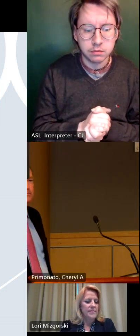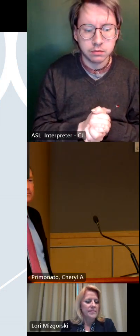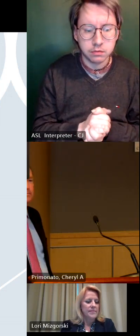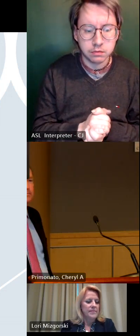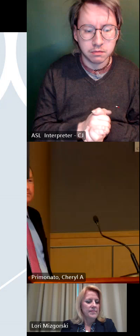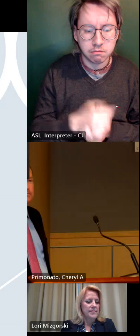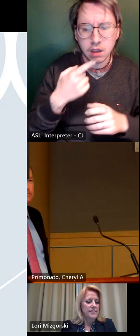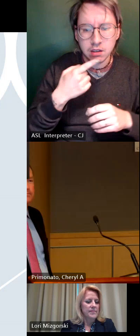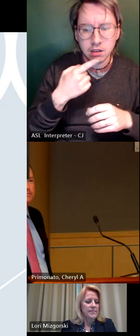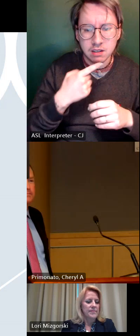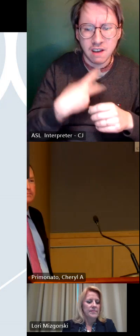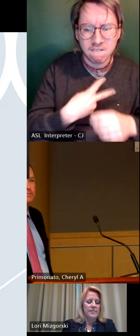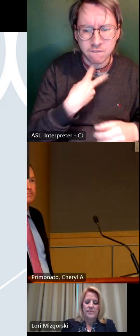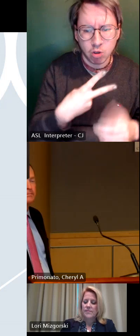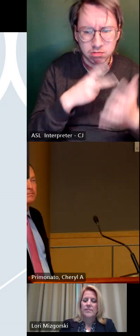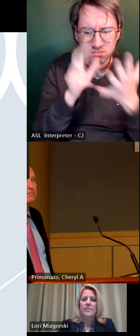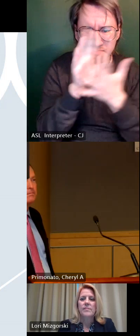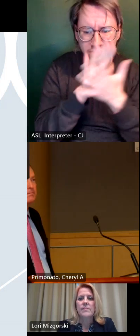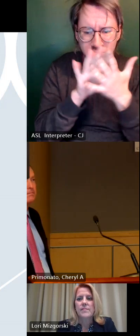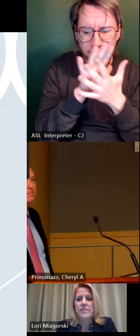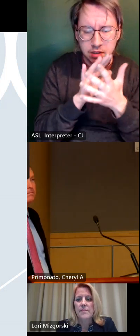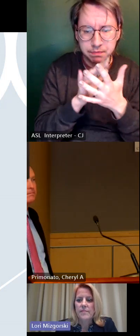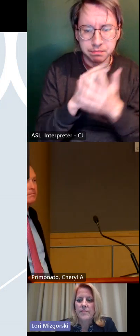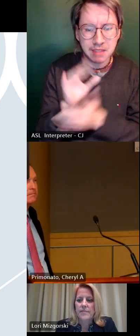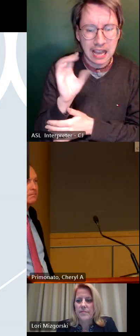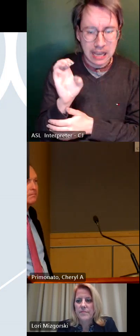Doyle. Emma Schuker.